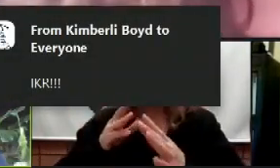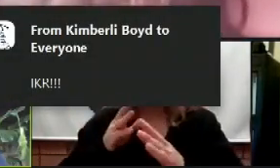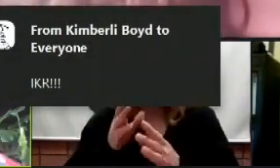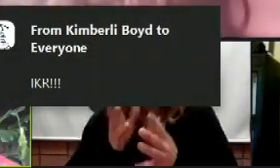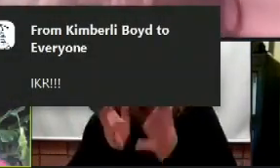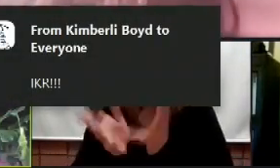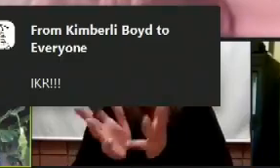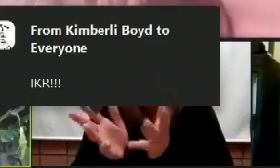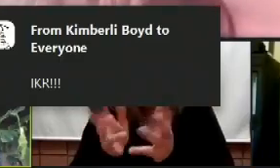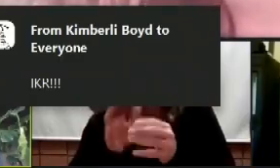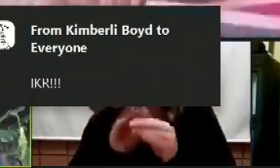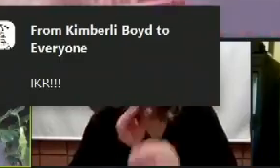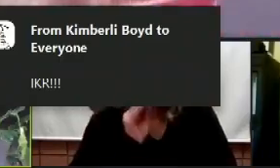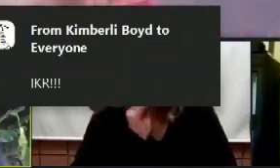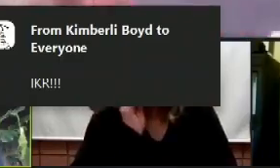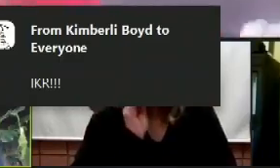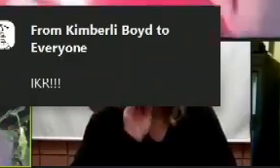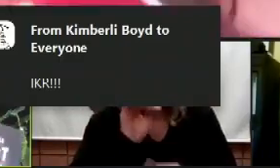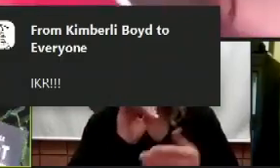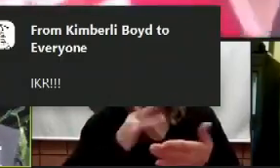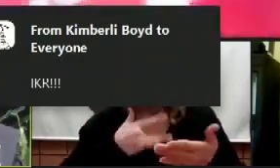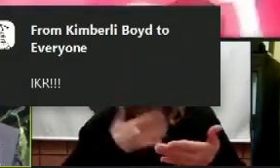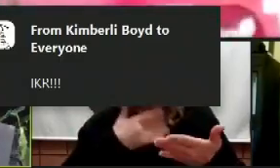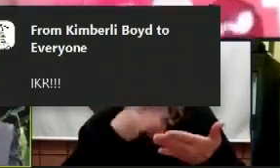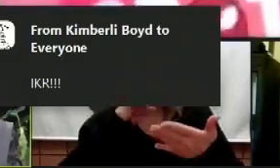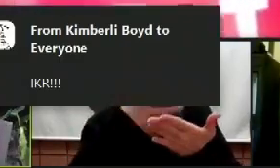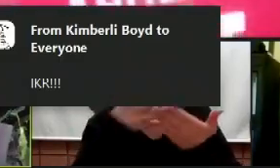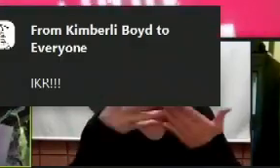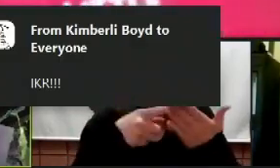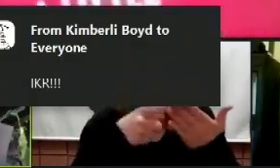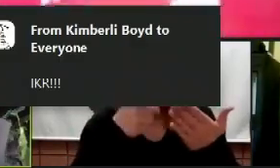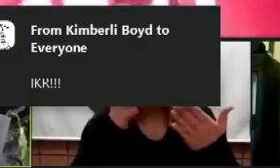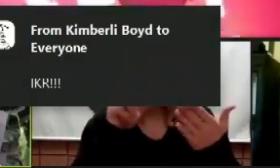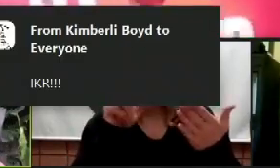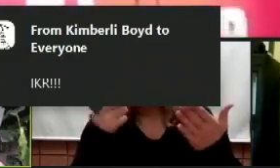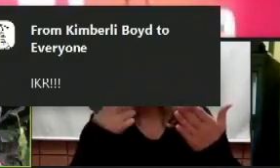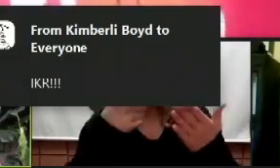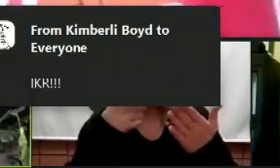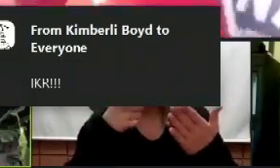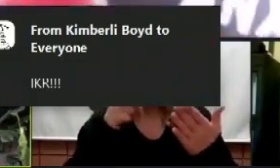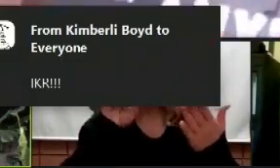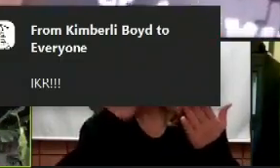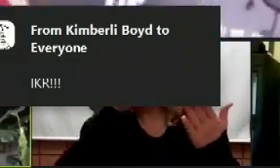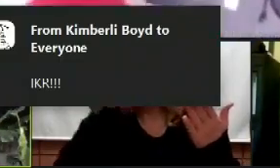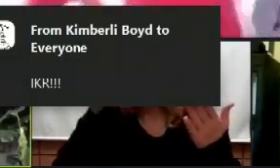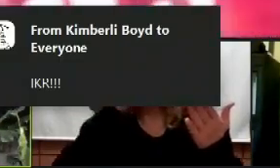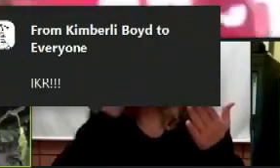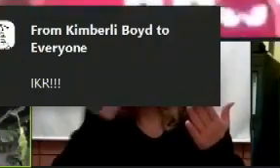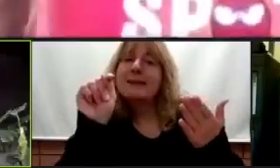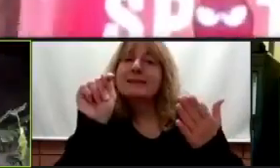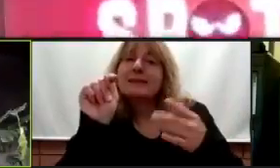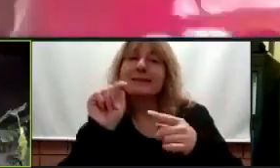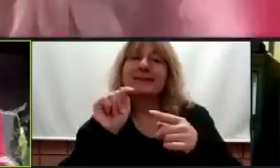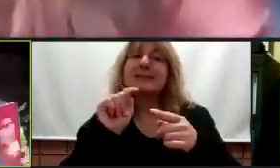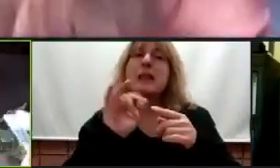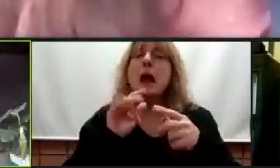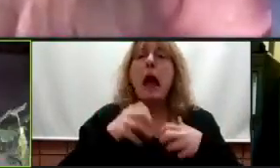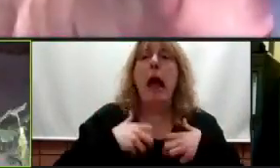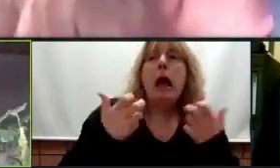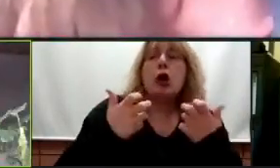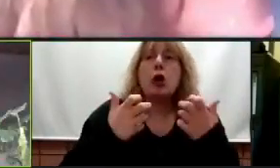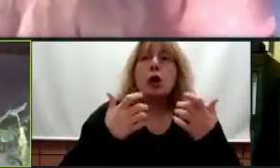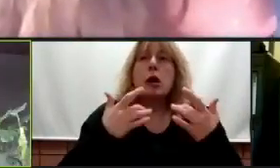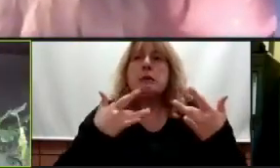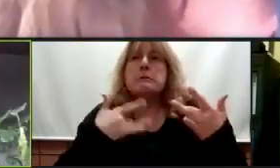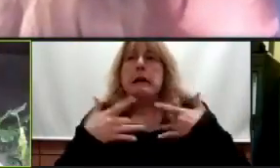of books that I just use at home, the spot of books. There's a little spot of anger, a little spot of anxiety. And it really